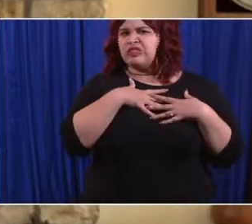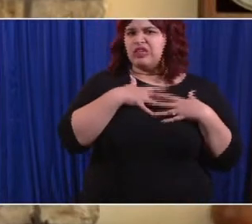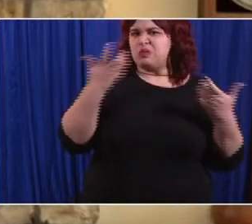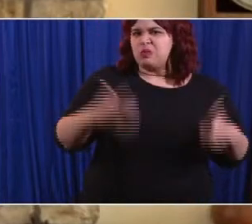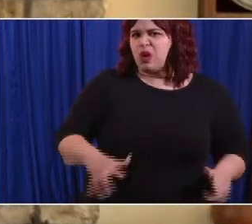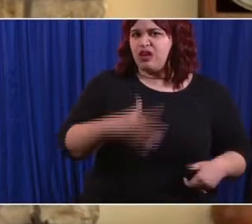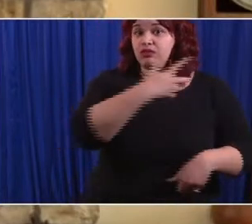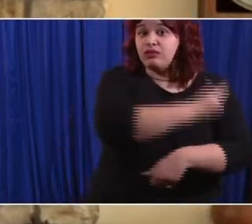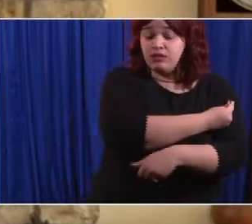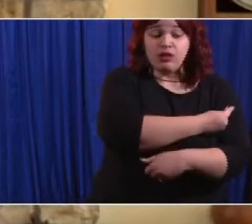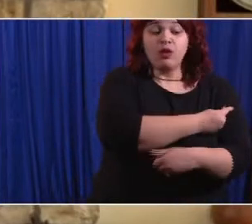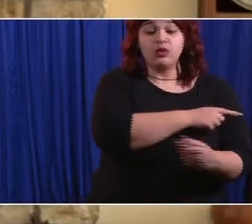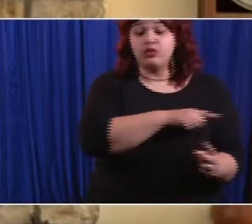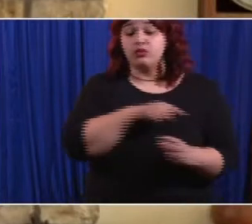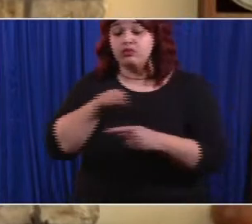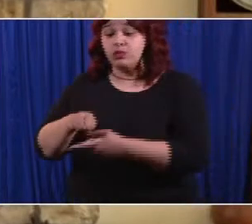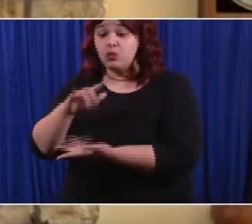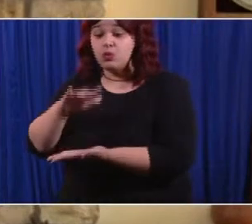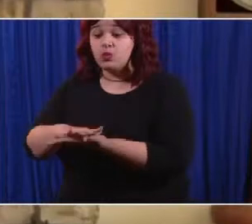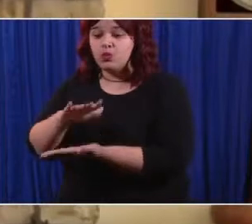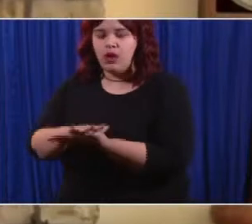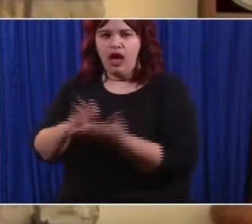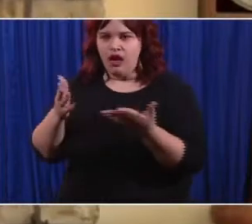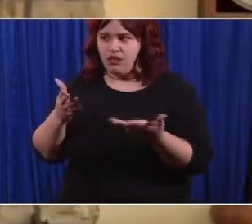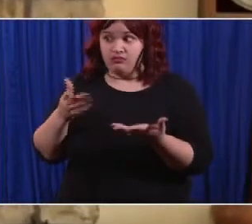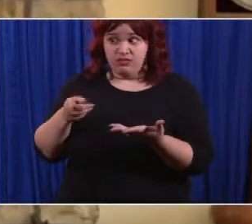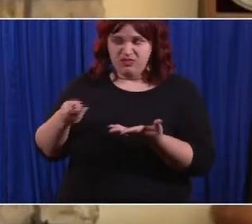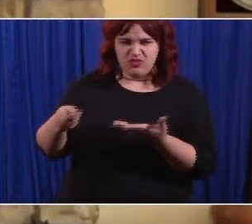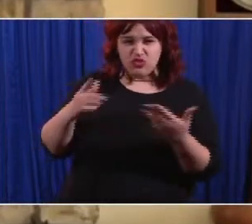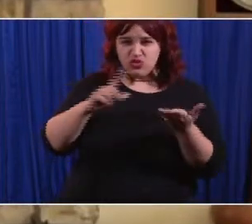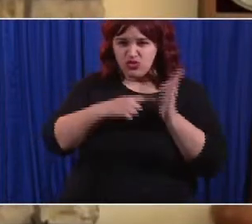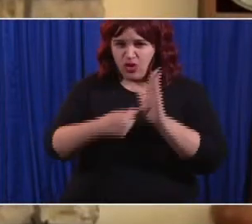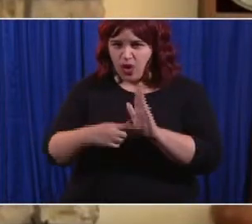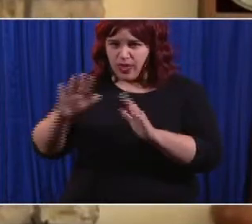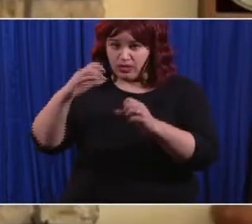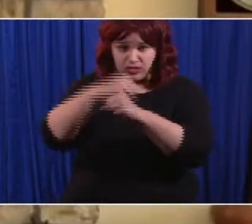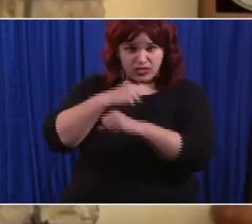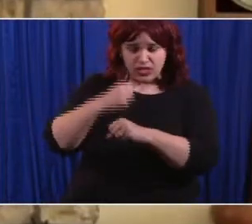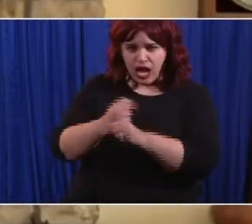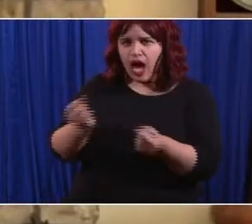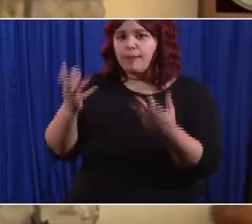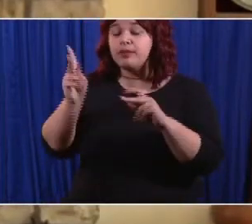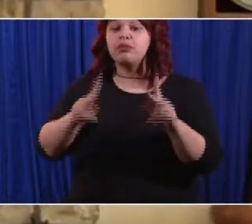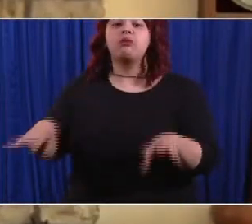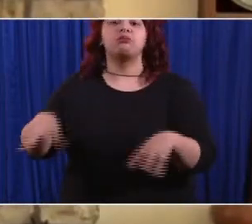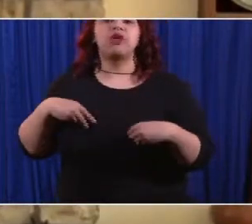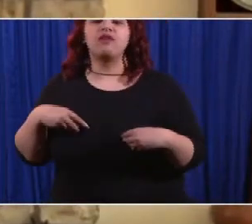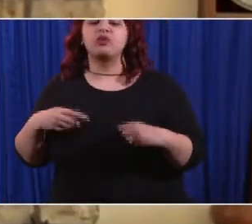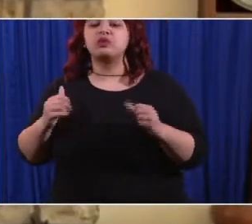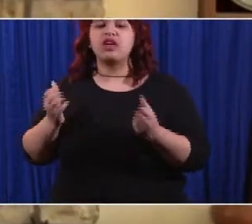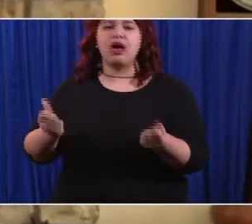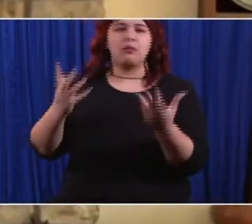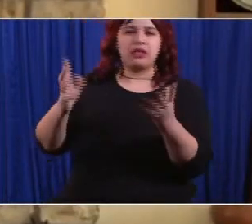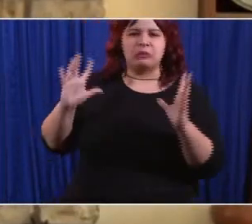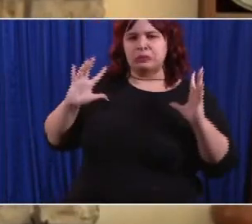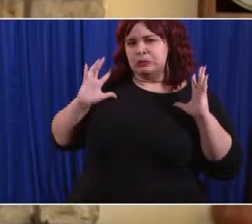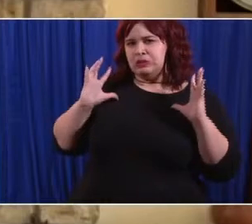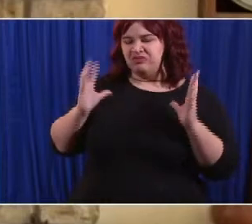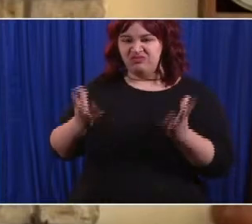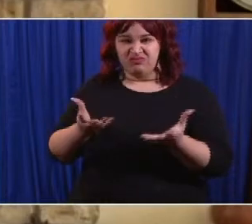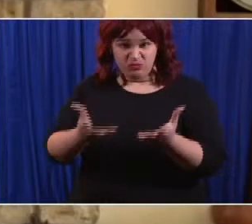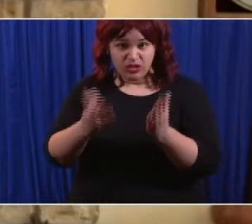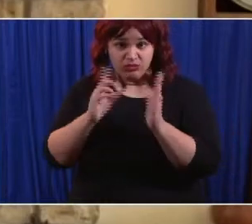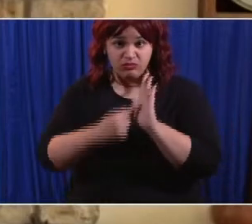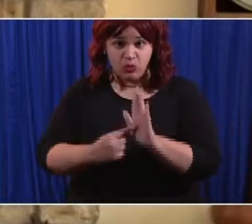encourage vaccination of school employees? Sure. Thank you. Andrew, my guess is, we'll check on this. My guess is we do not